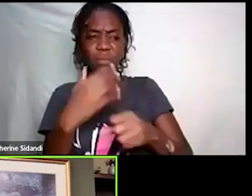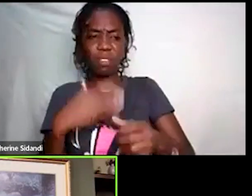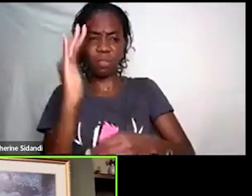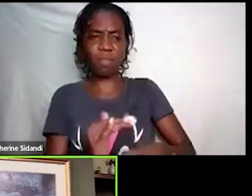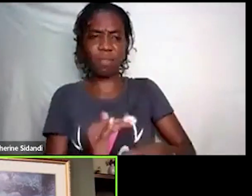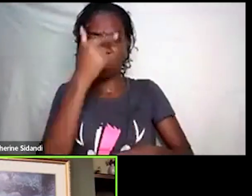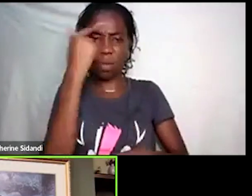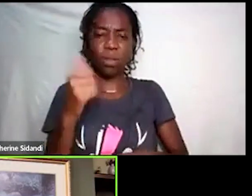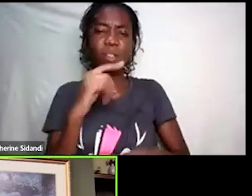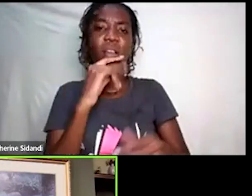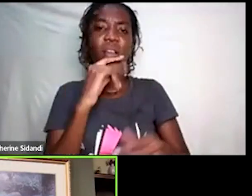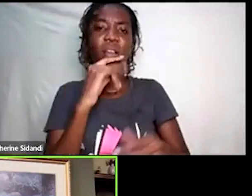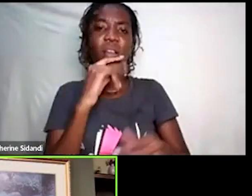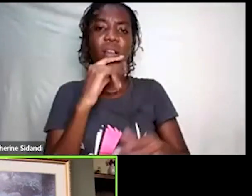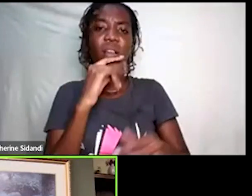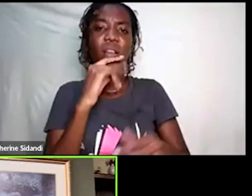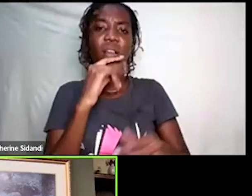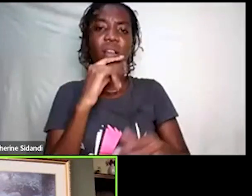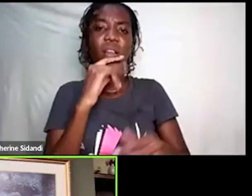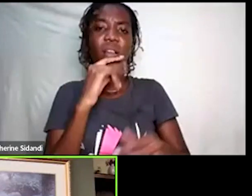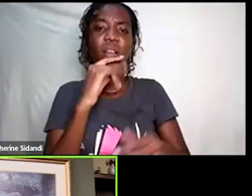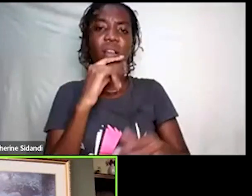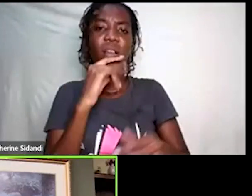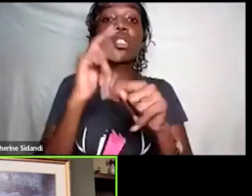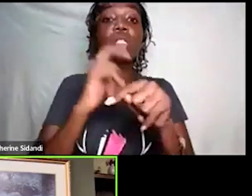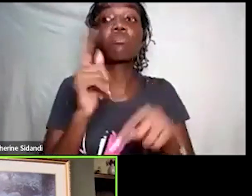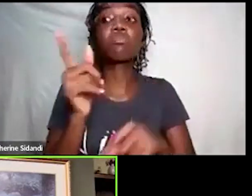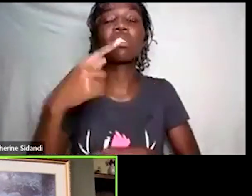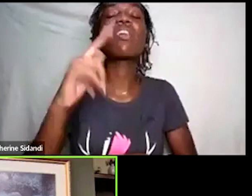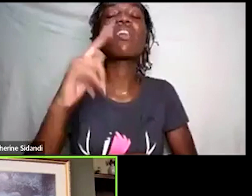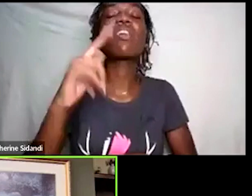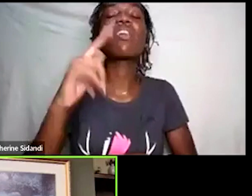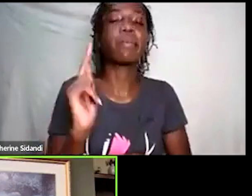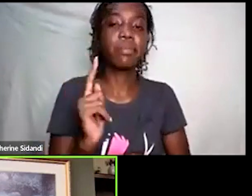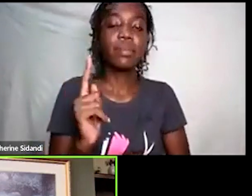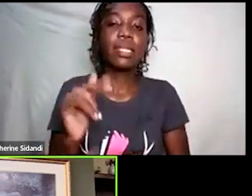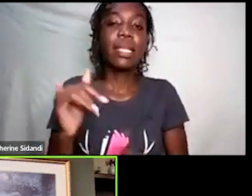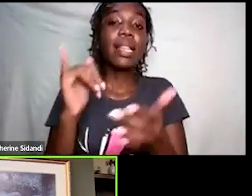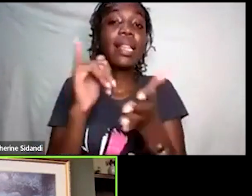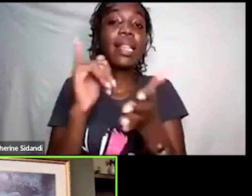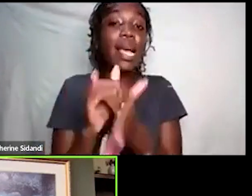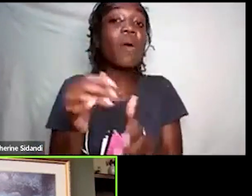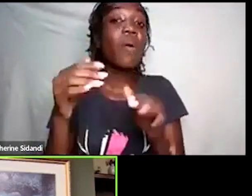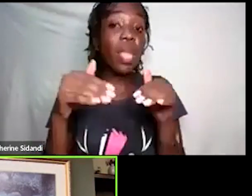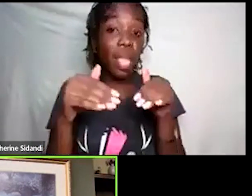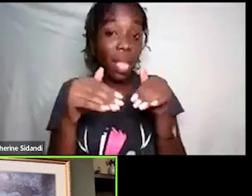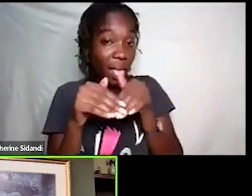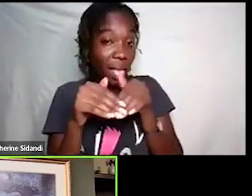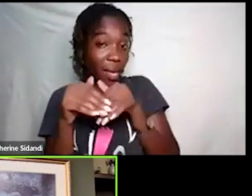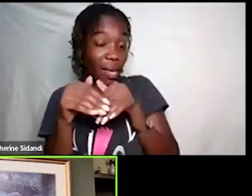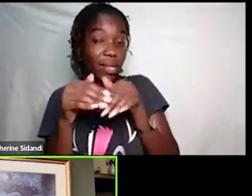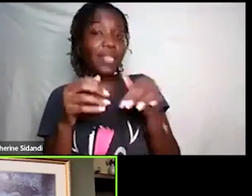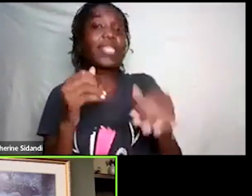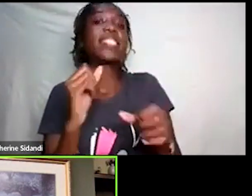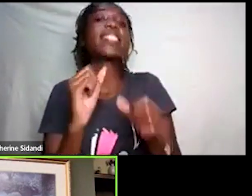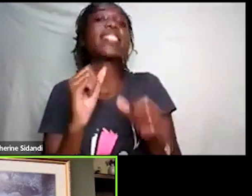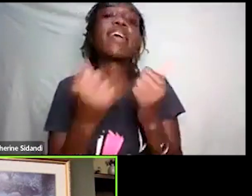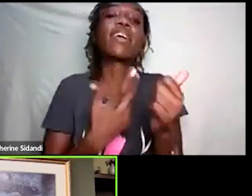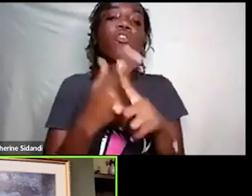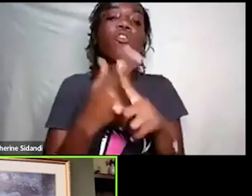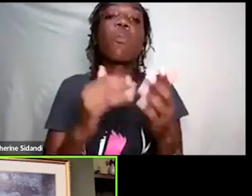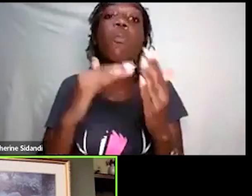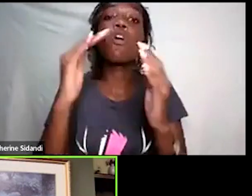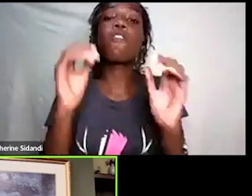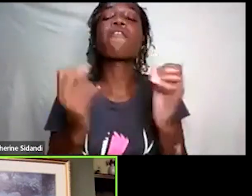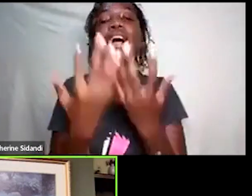of the times he was right. That weight saved us from a lot of fire. Was it